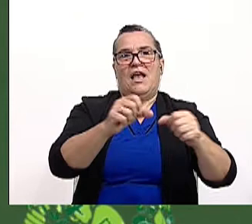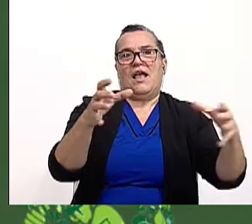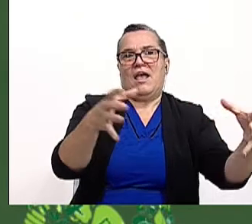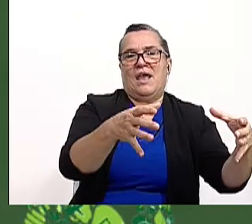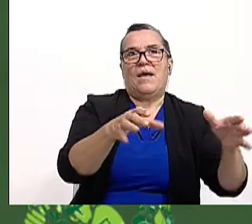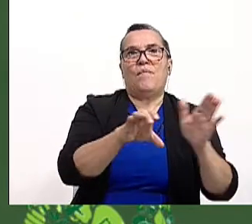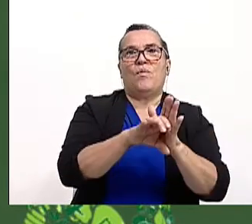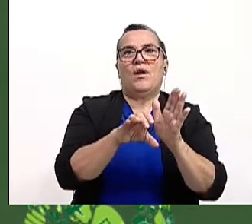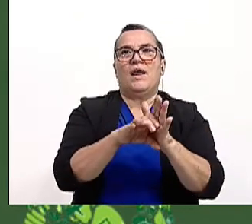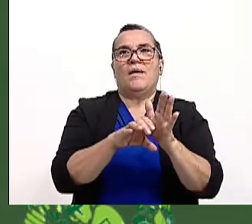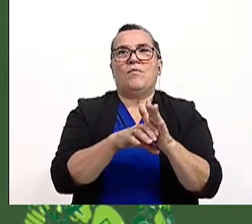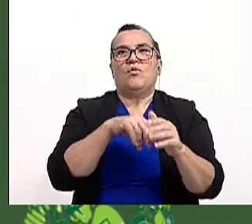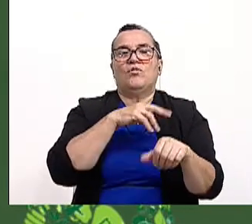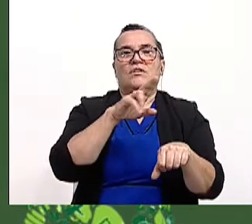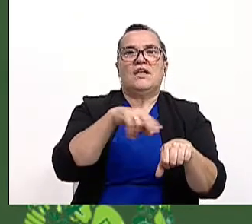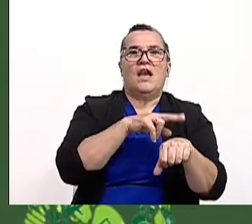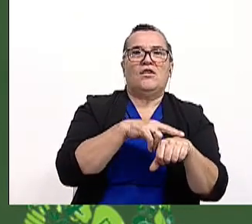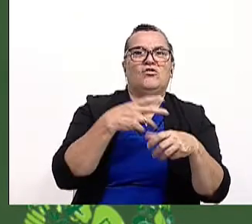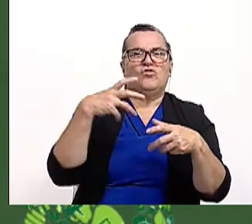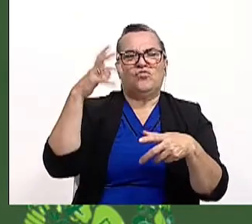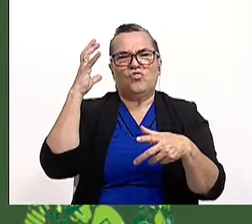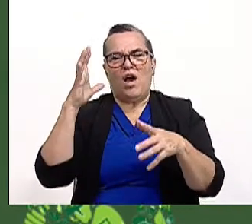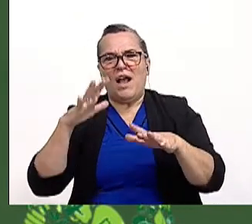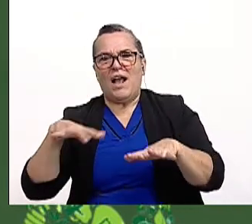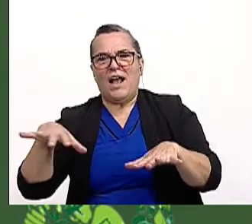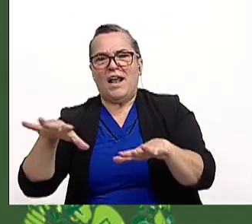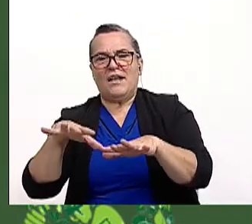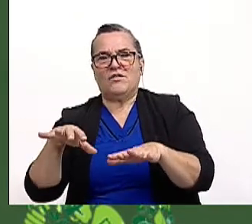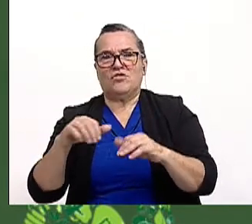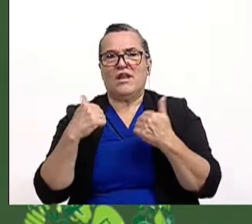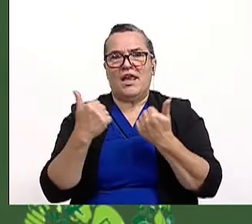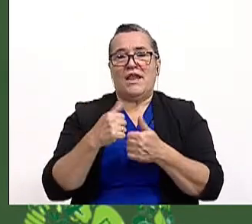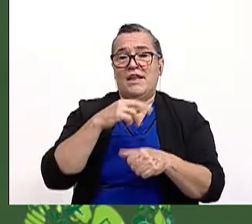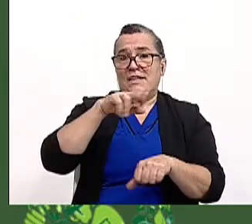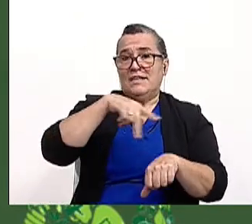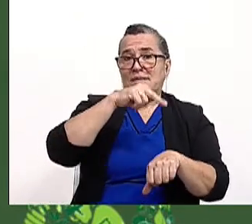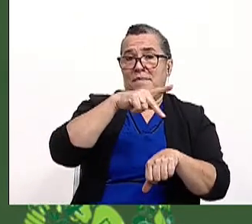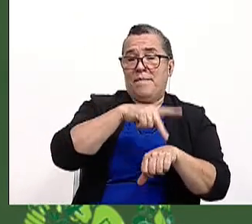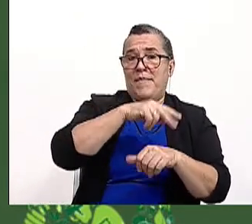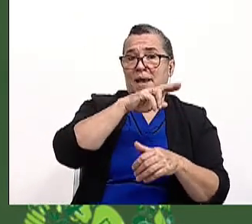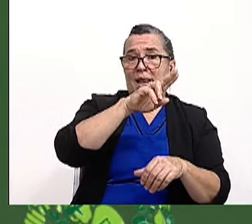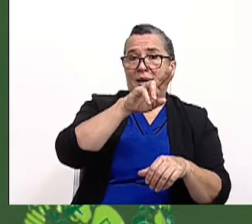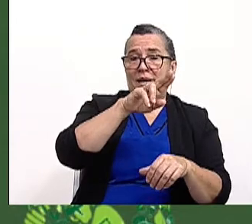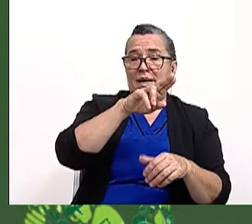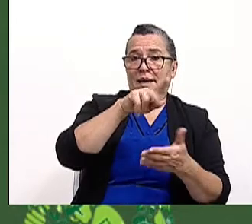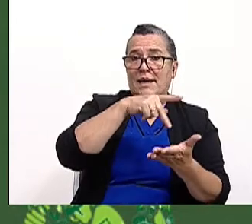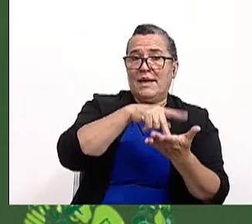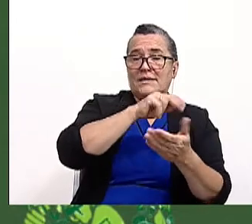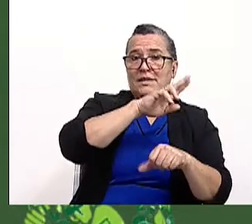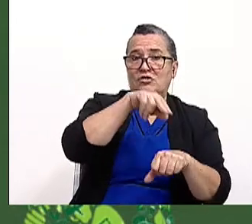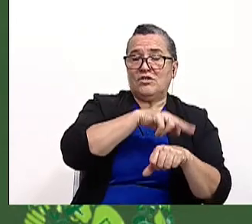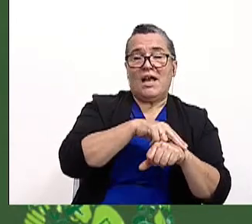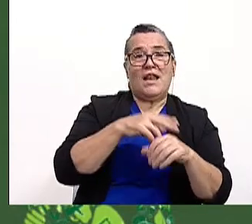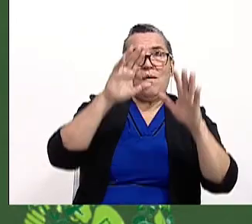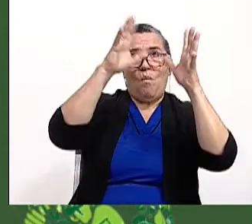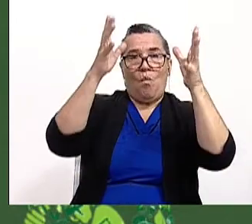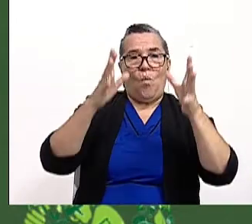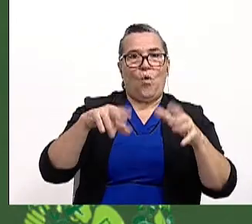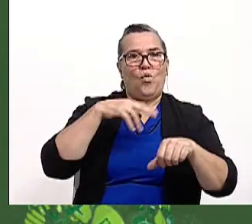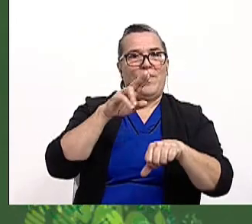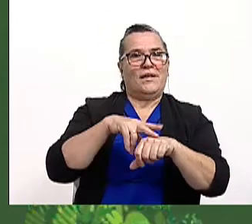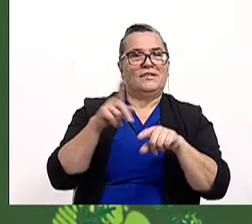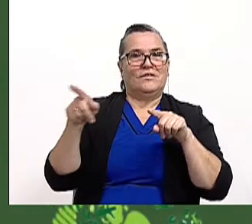natural reserves, wilderness areas, national parks, and natural monuments.